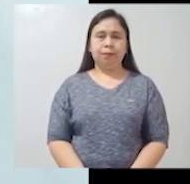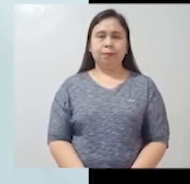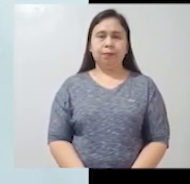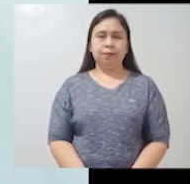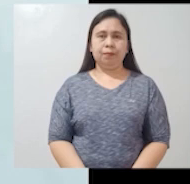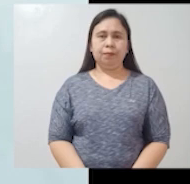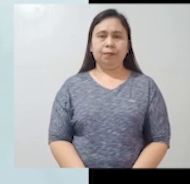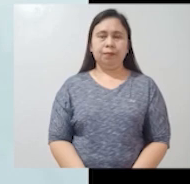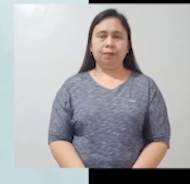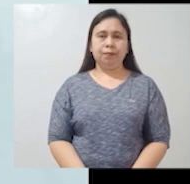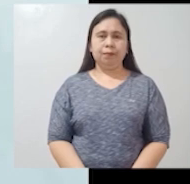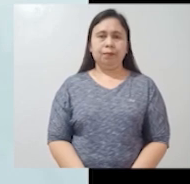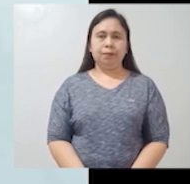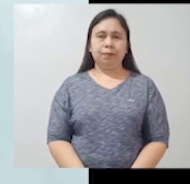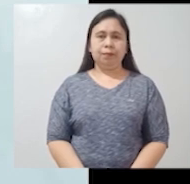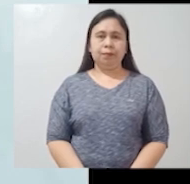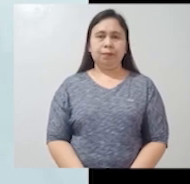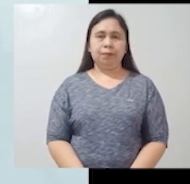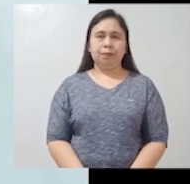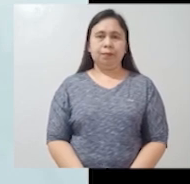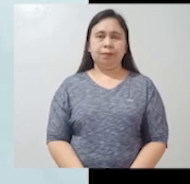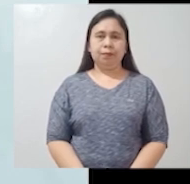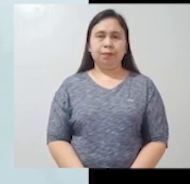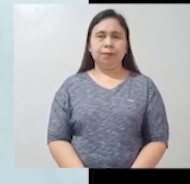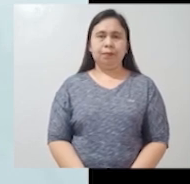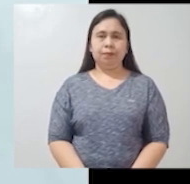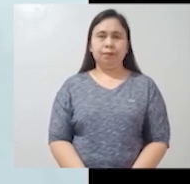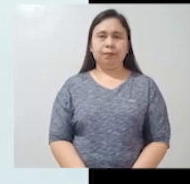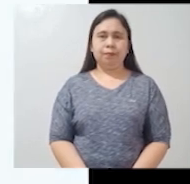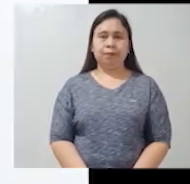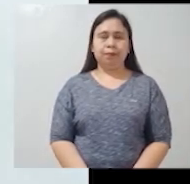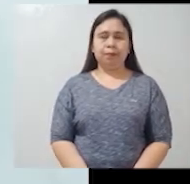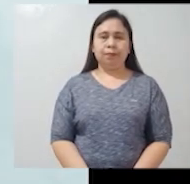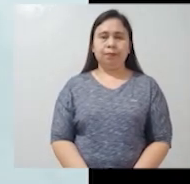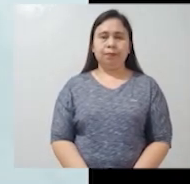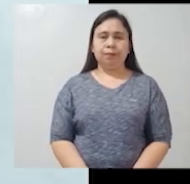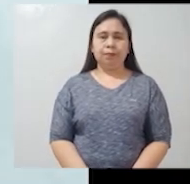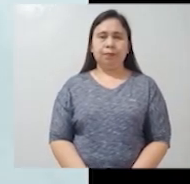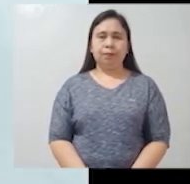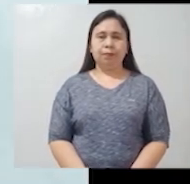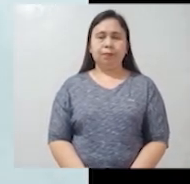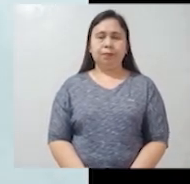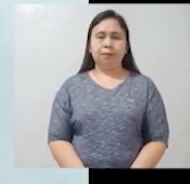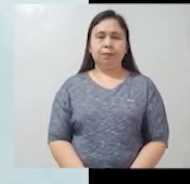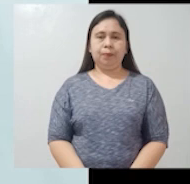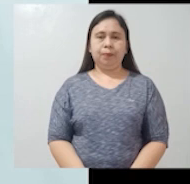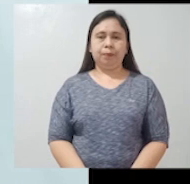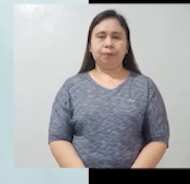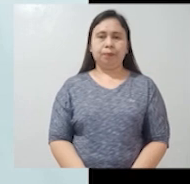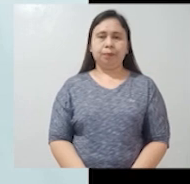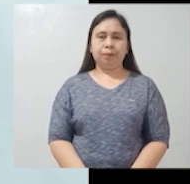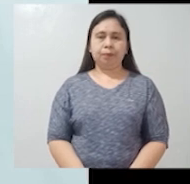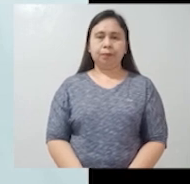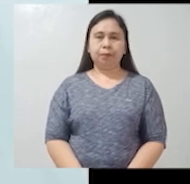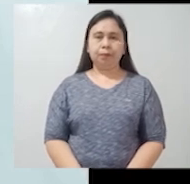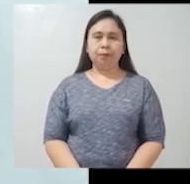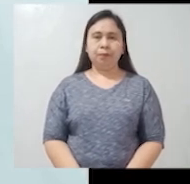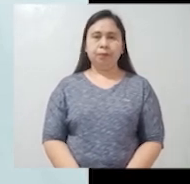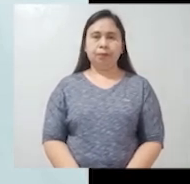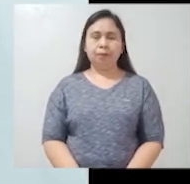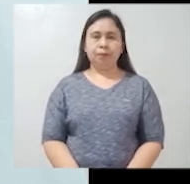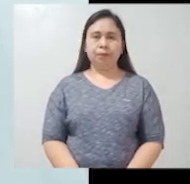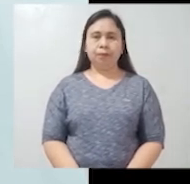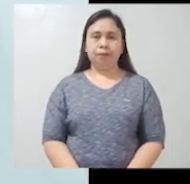Everything around us is made up of matter. Matter can exist in three